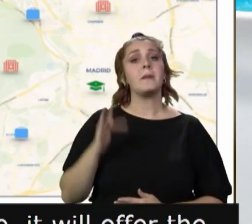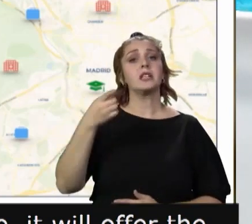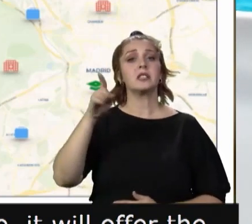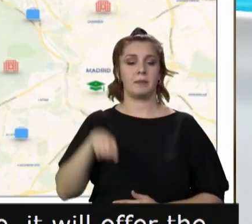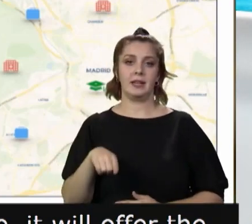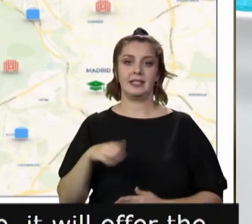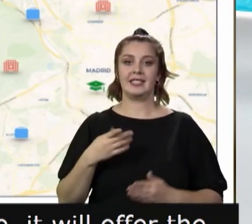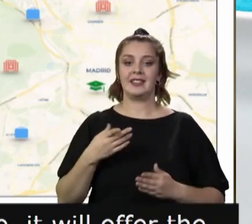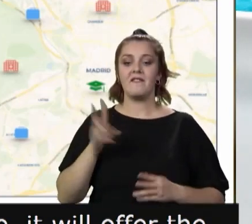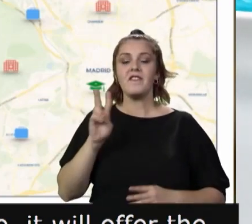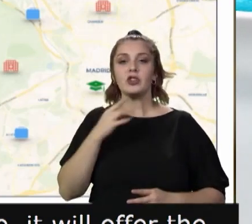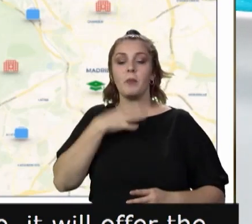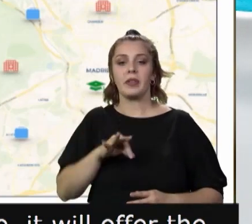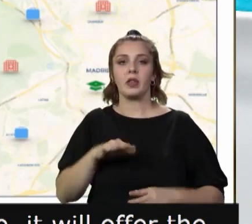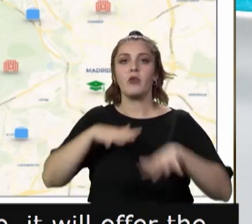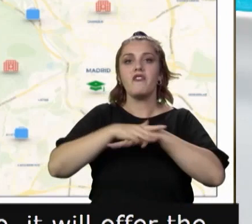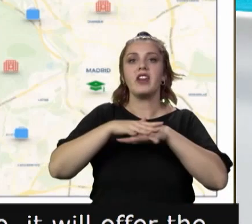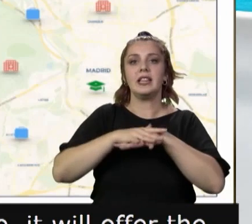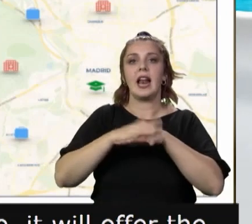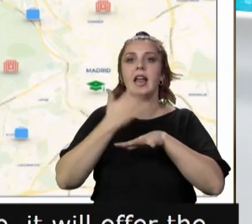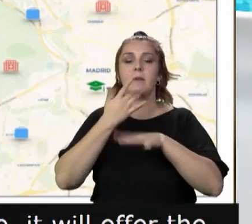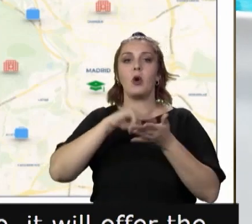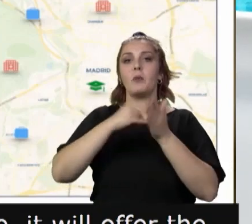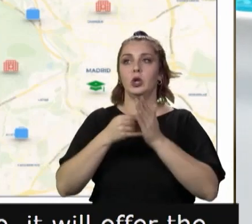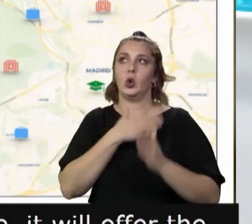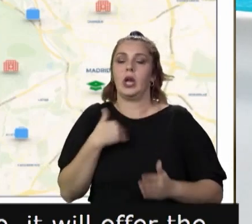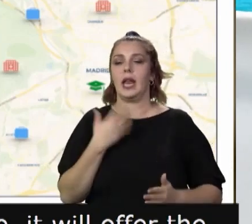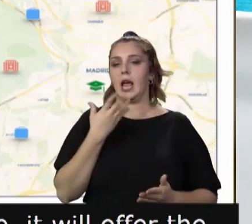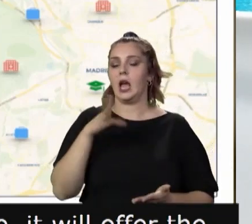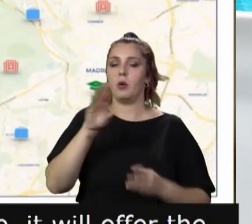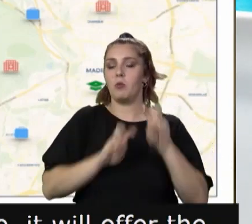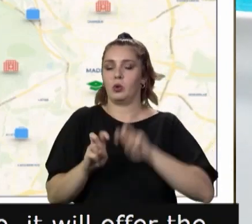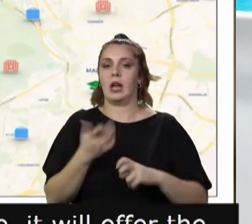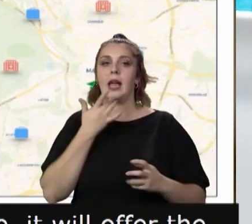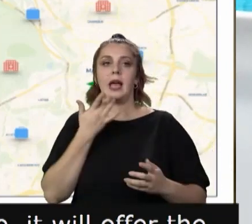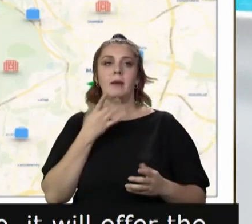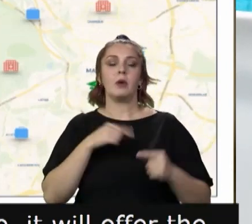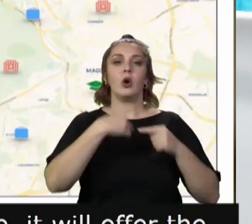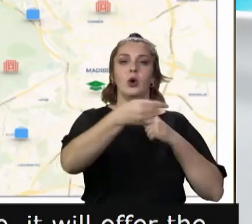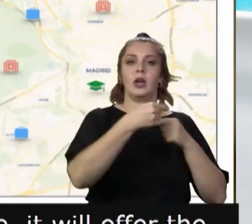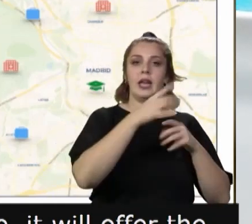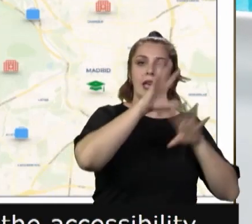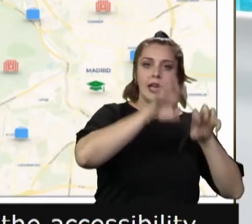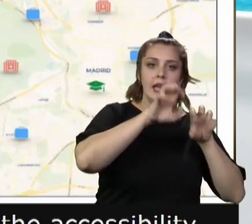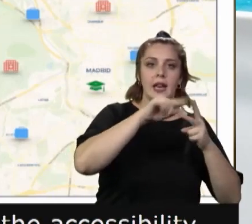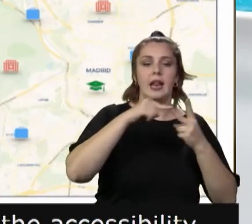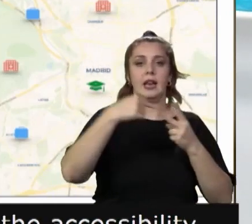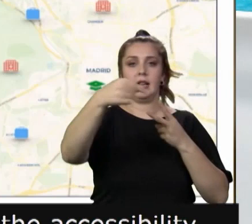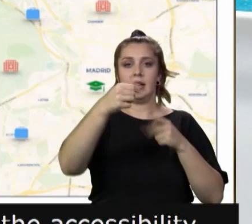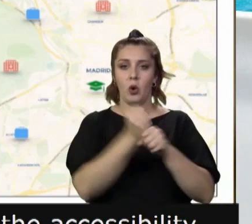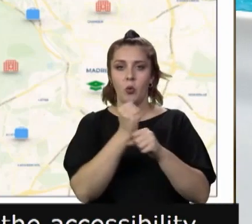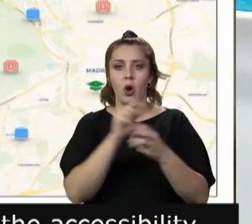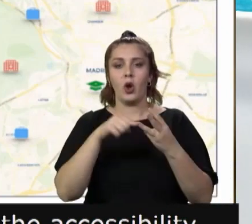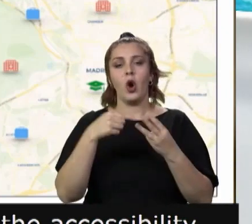201. It will comply with this accessibility standards. We'll also offer a filter to